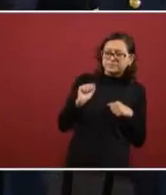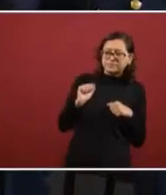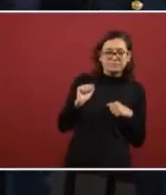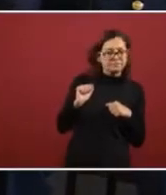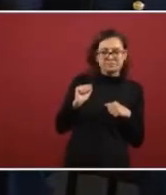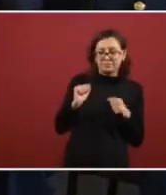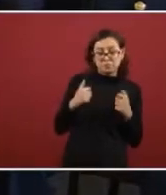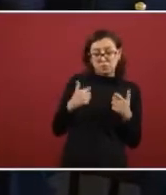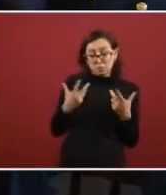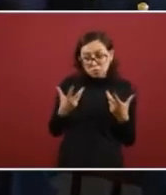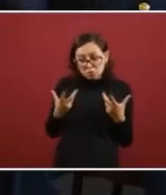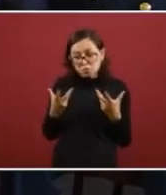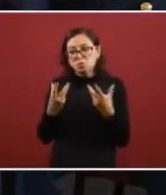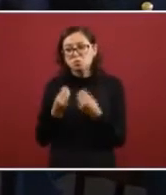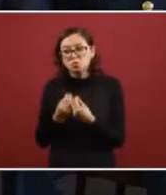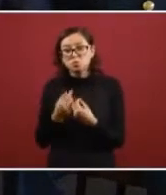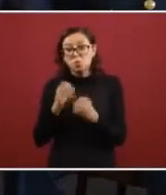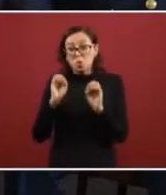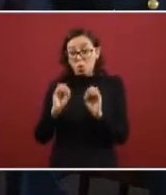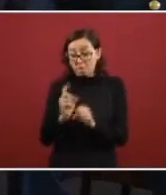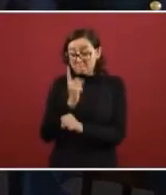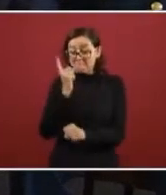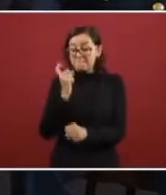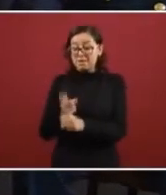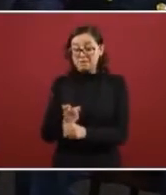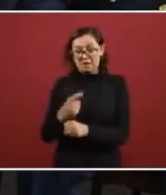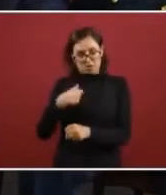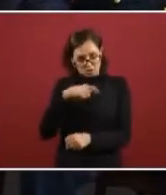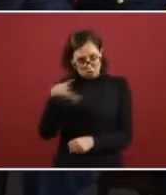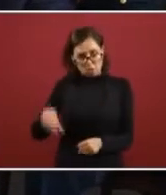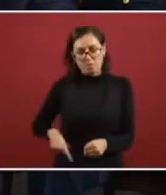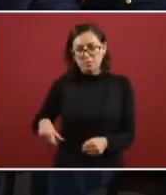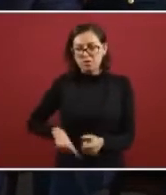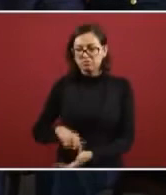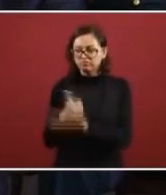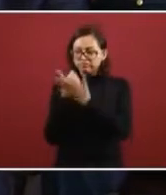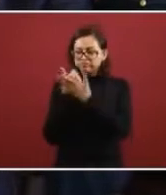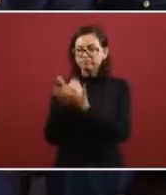this matter, that the government get there first